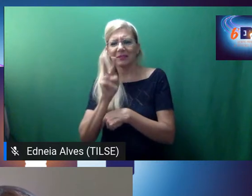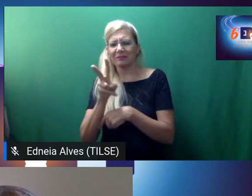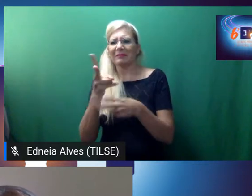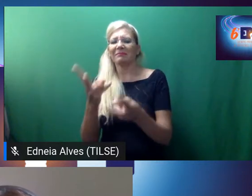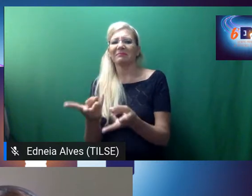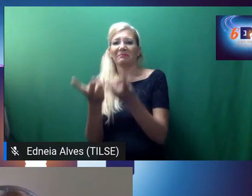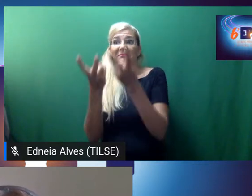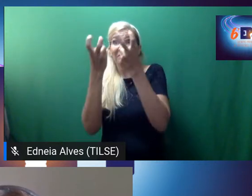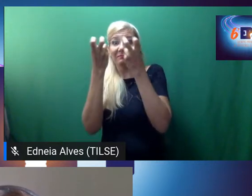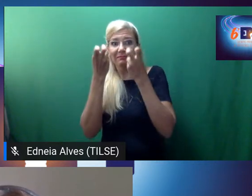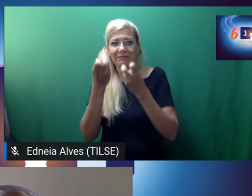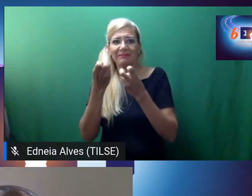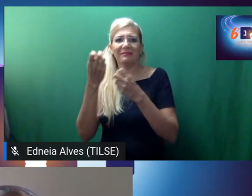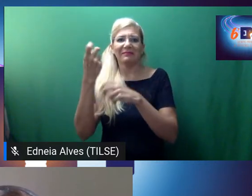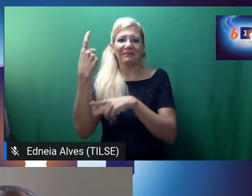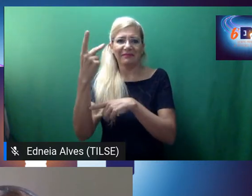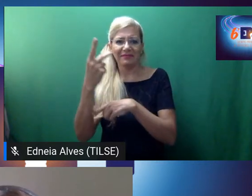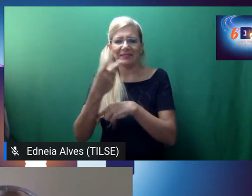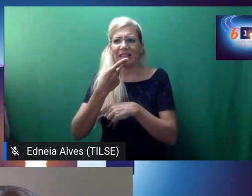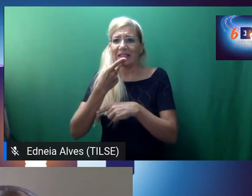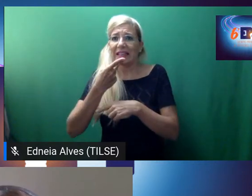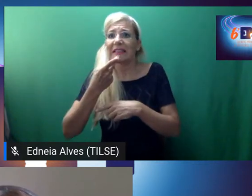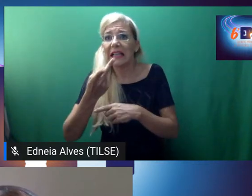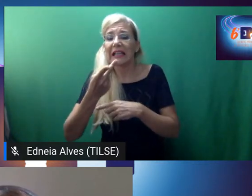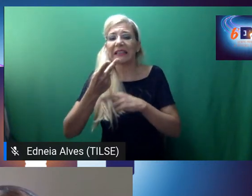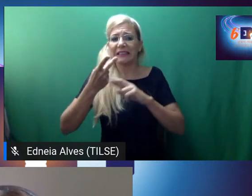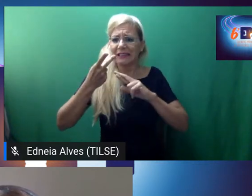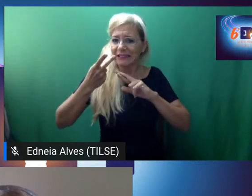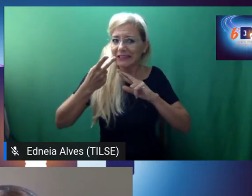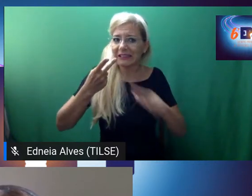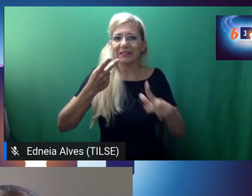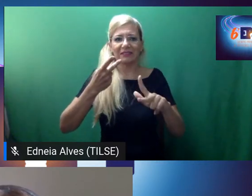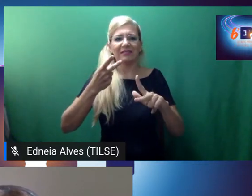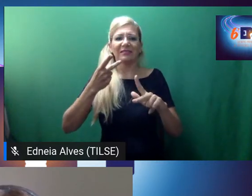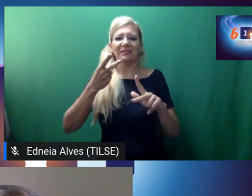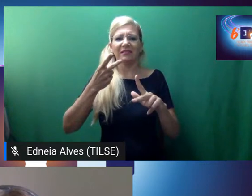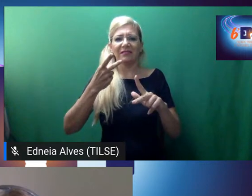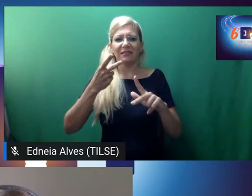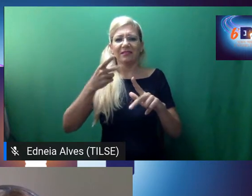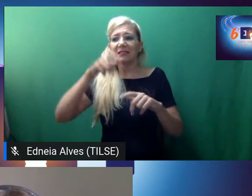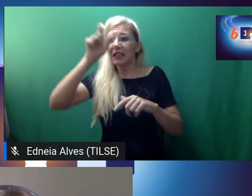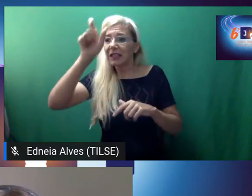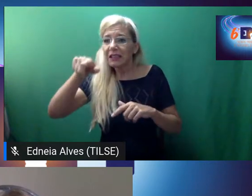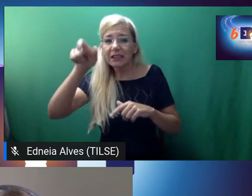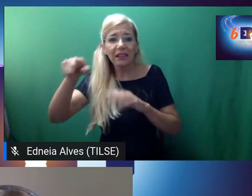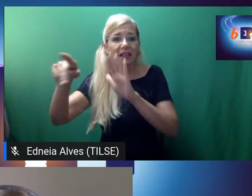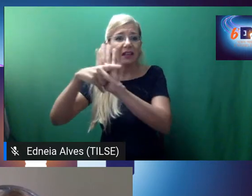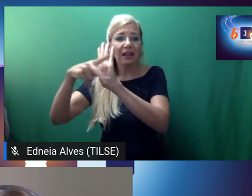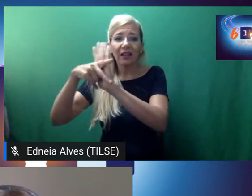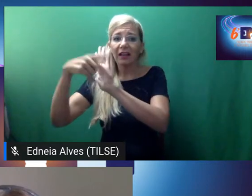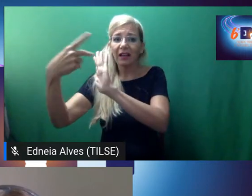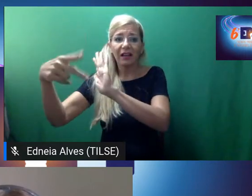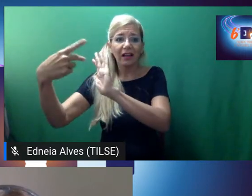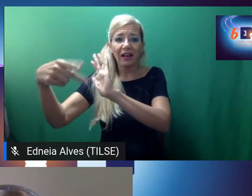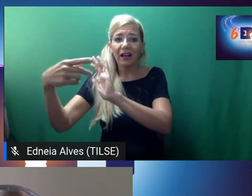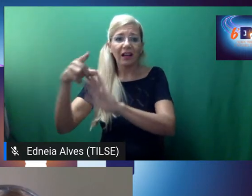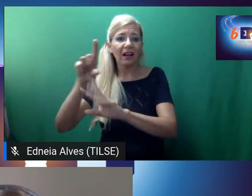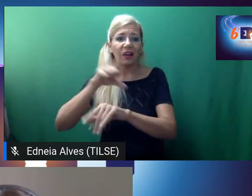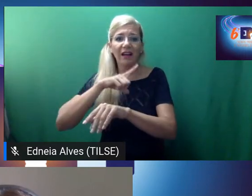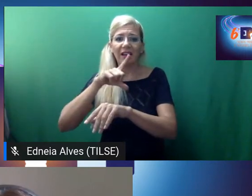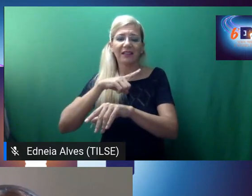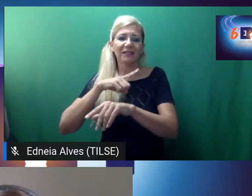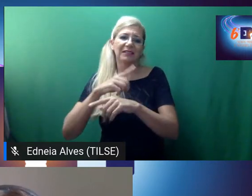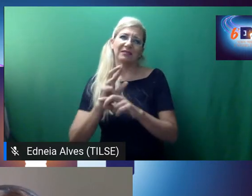the different and hear the different accent that, you know, that this person has versus somebody else from Florida,